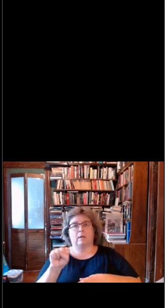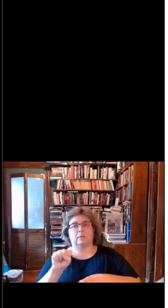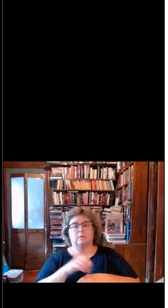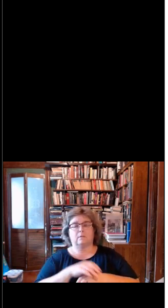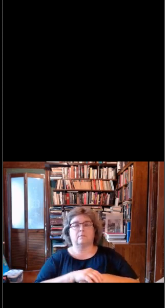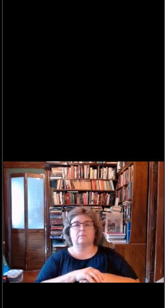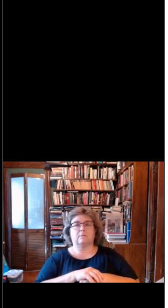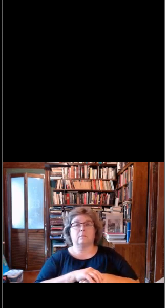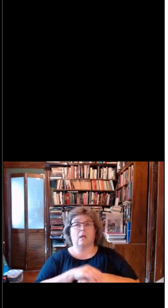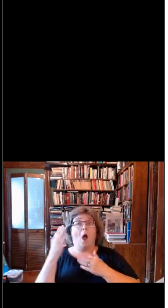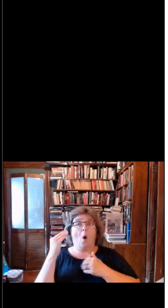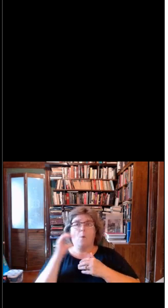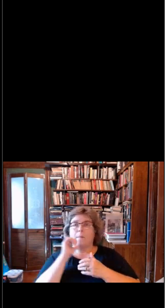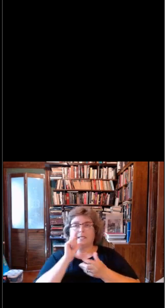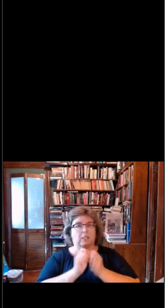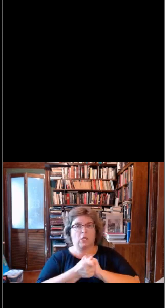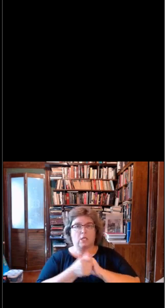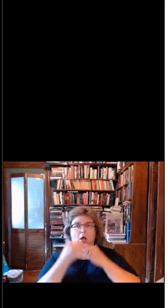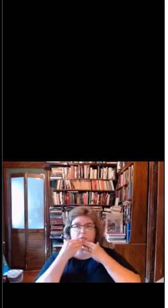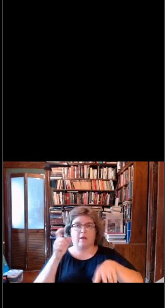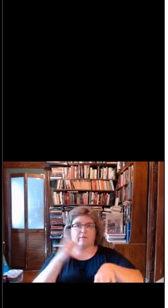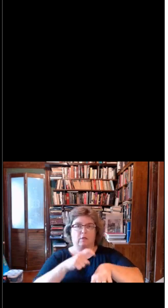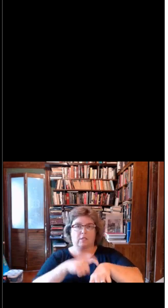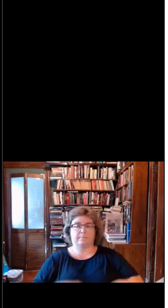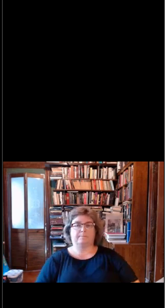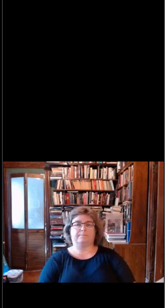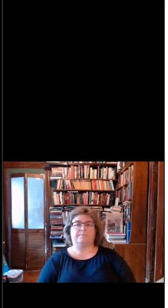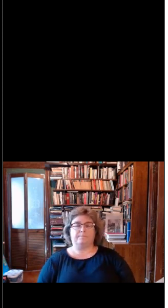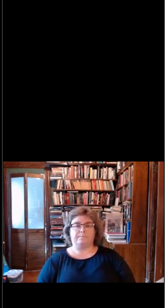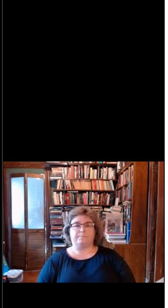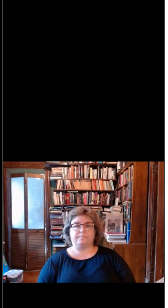I hope it does not change. Thank you for your time.